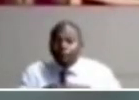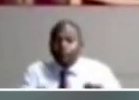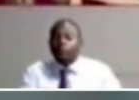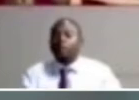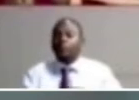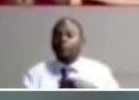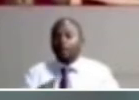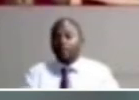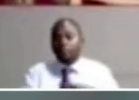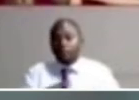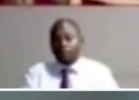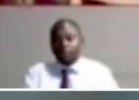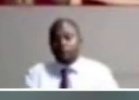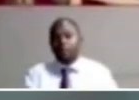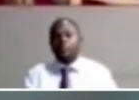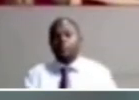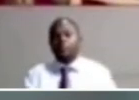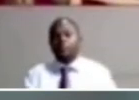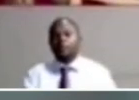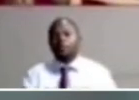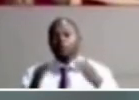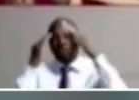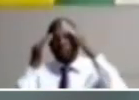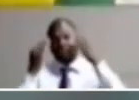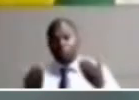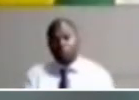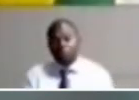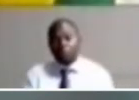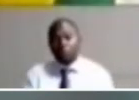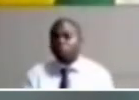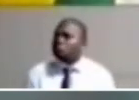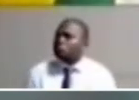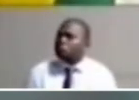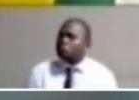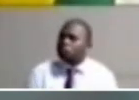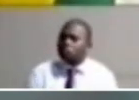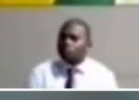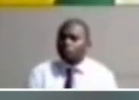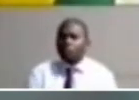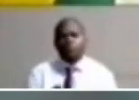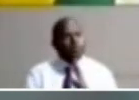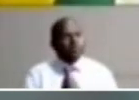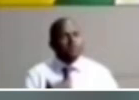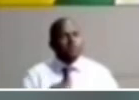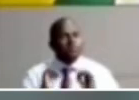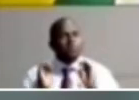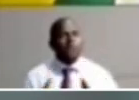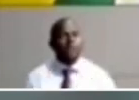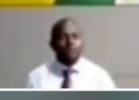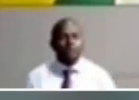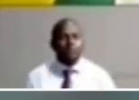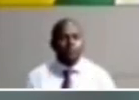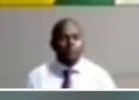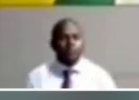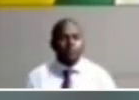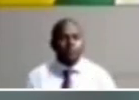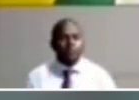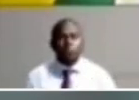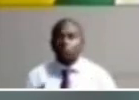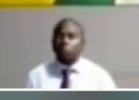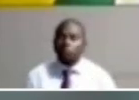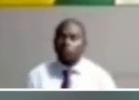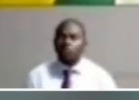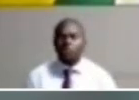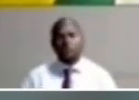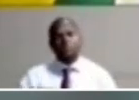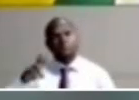the process because they don't know whom they are taking. They are not professional. They are just looking